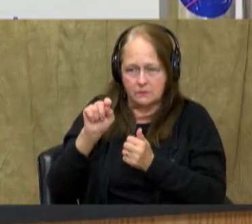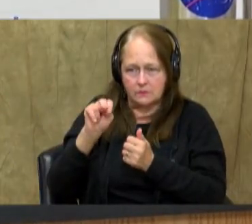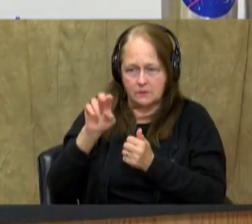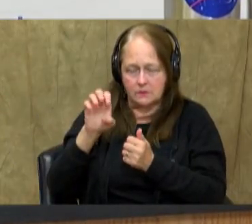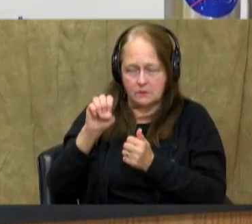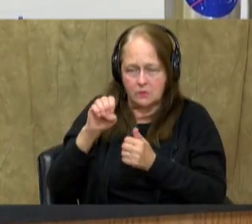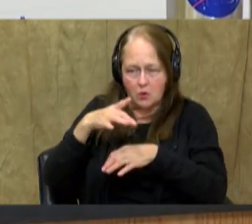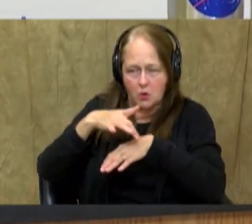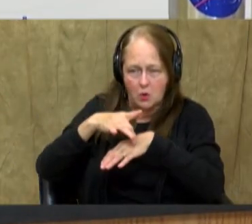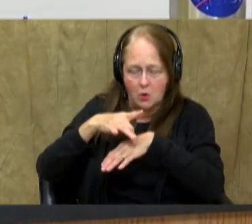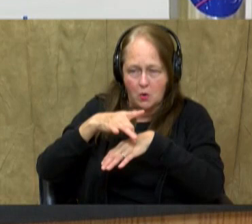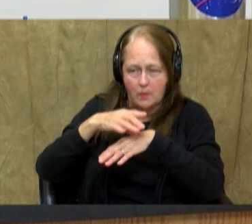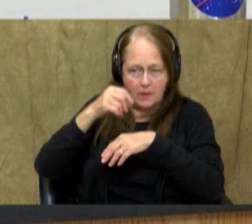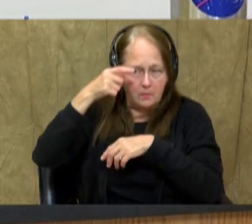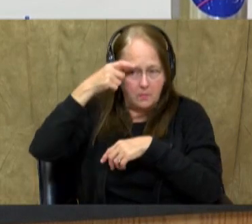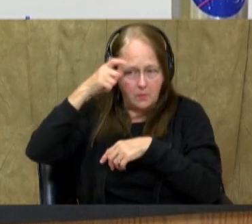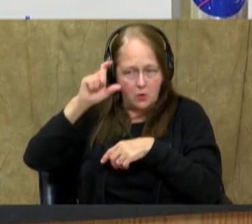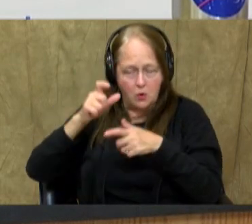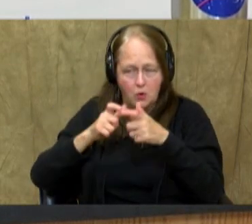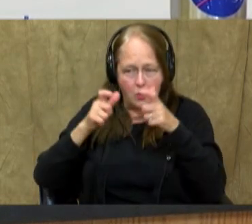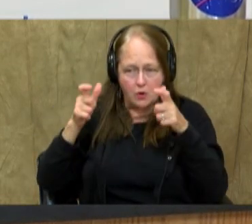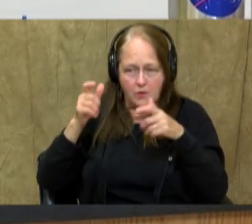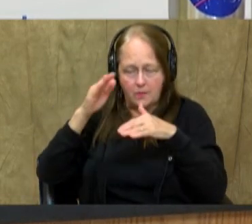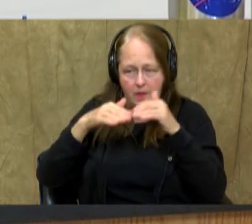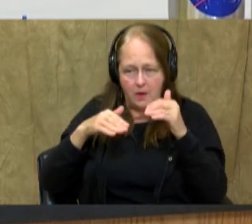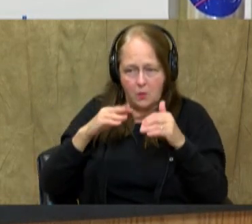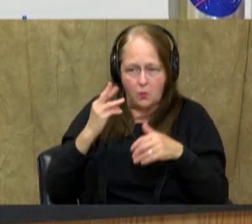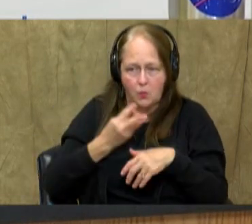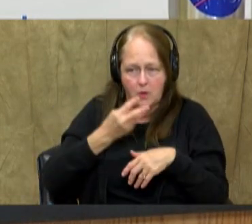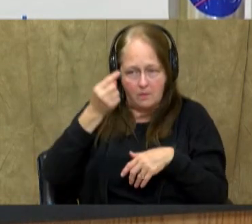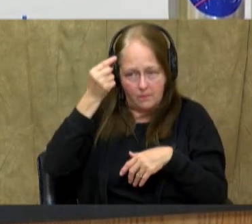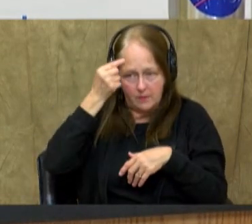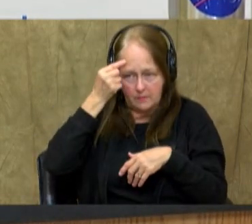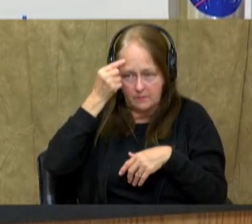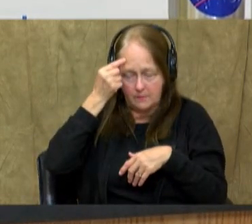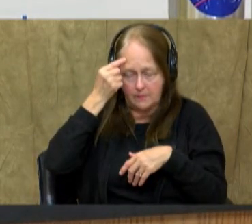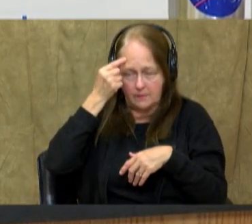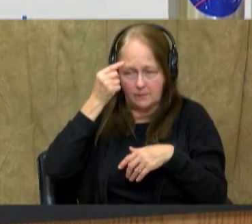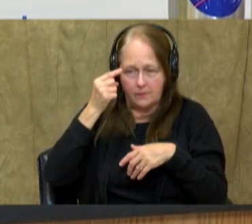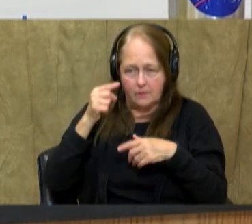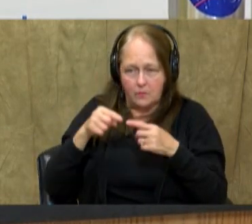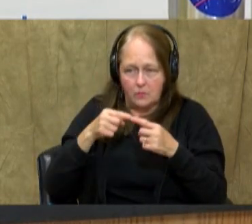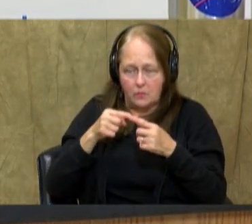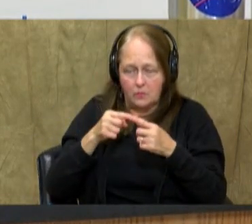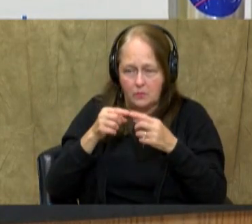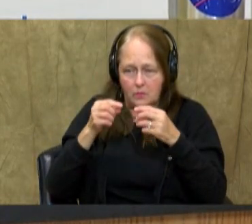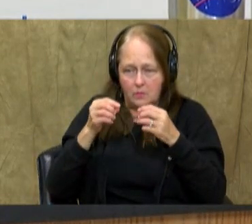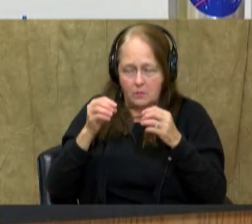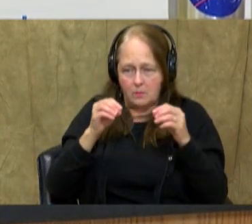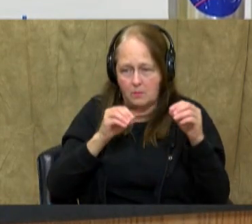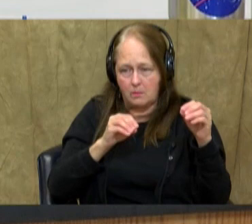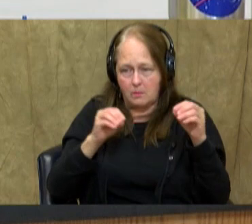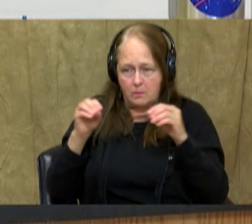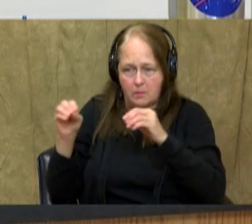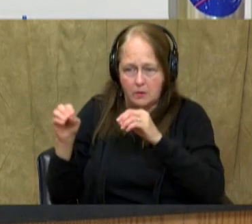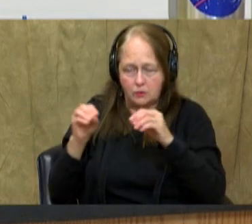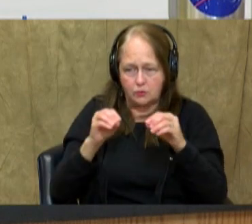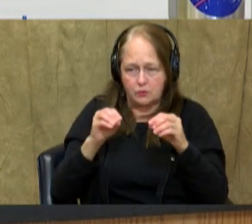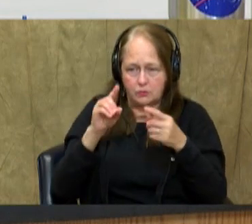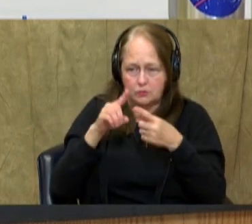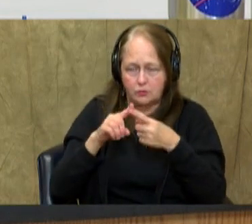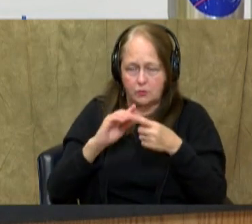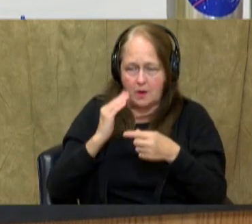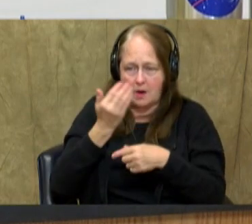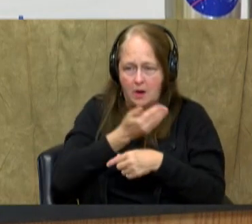and the moon is really much larger than we thought. And then we also incorporated motion to our model.